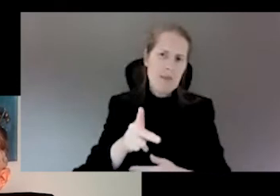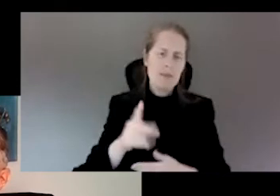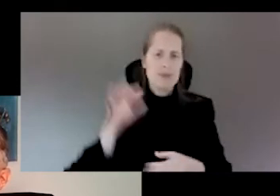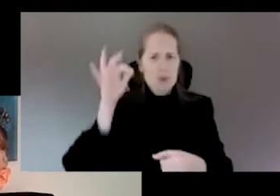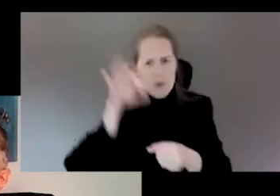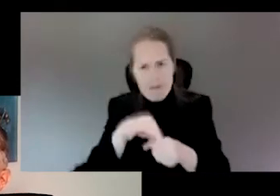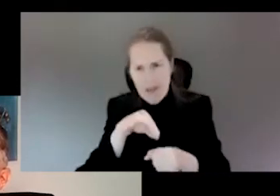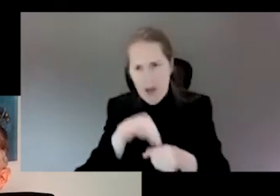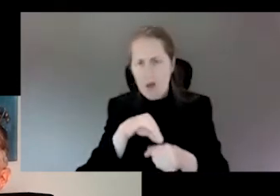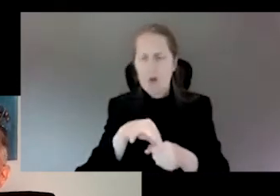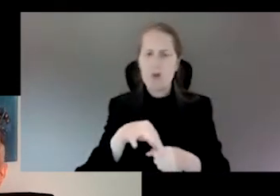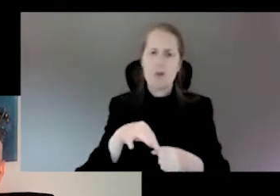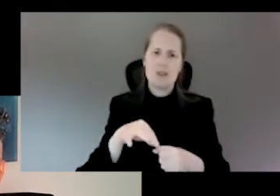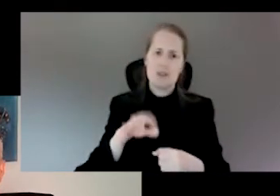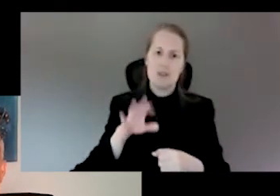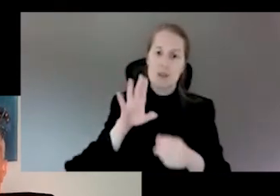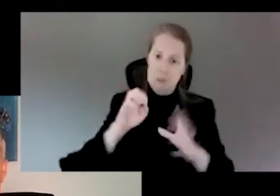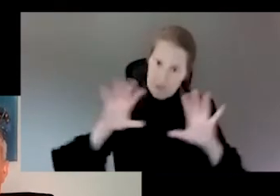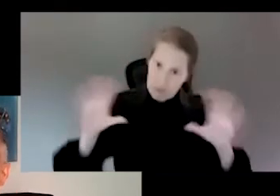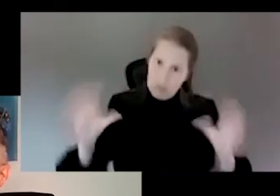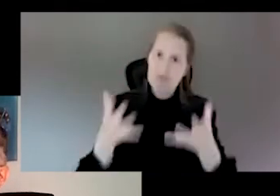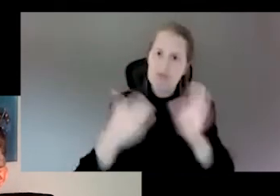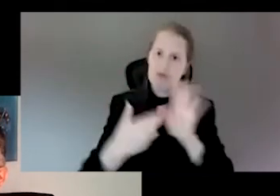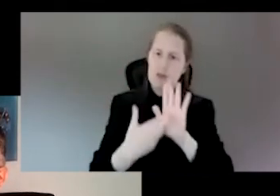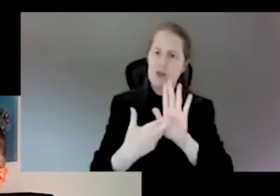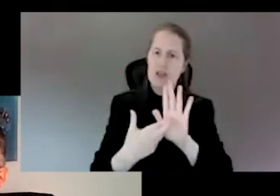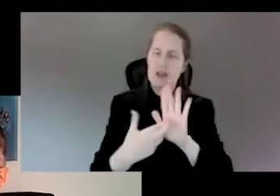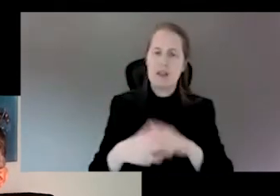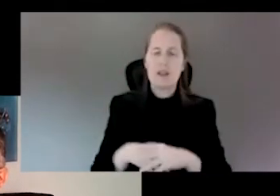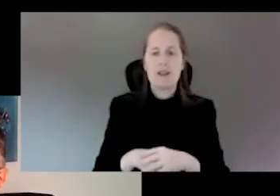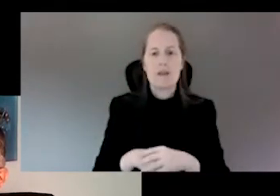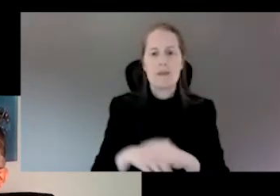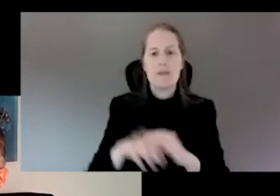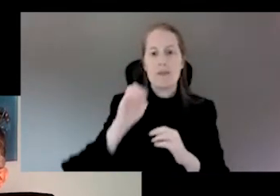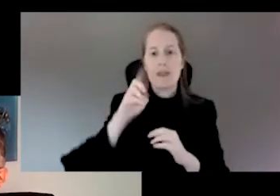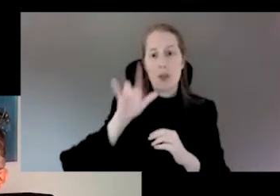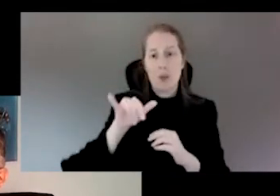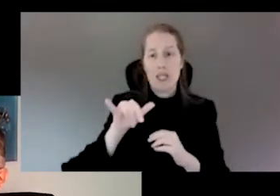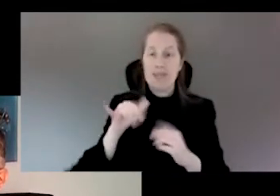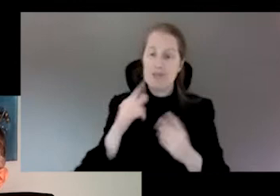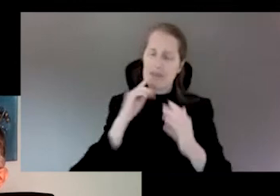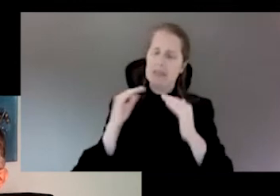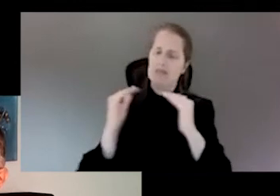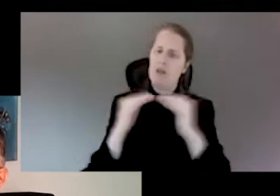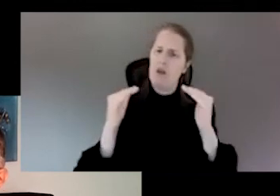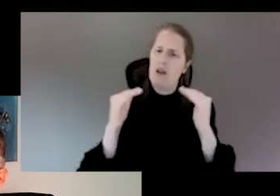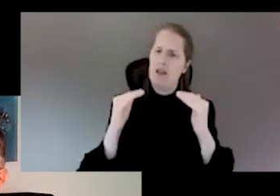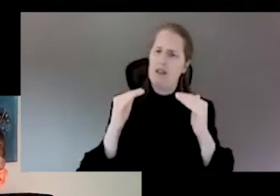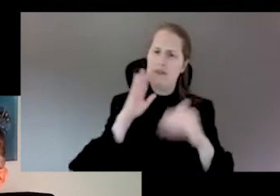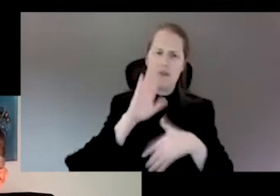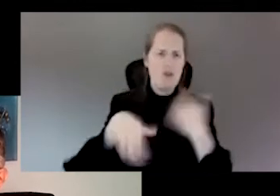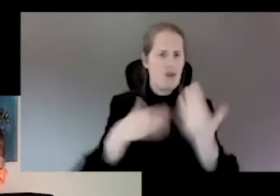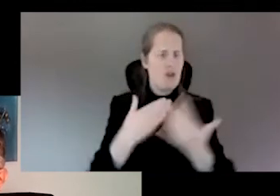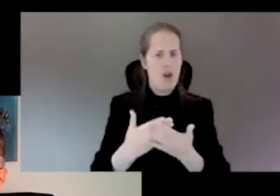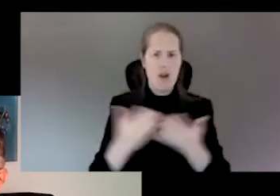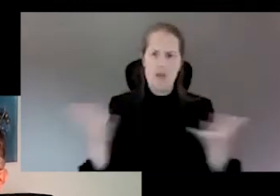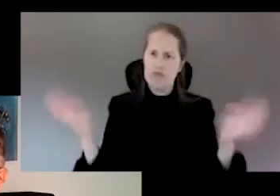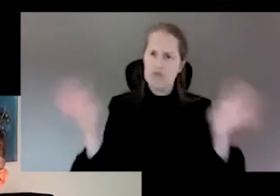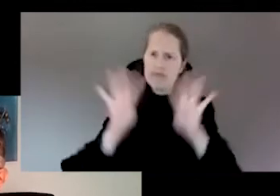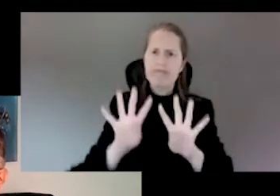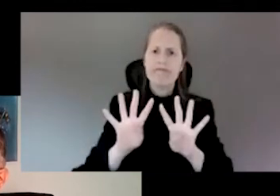be represented. Equity as the equality for everyone, accessing to